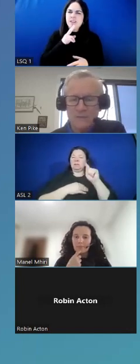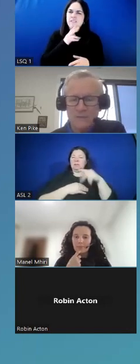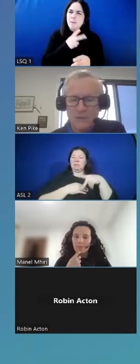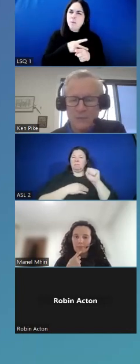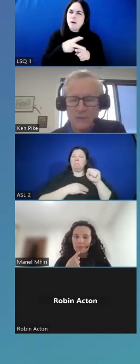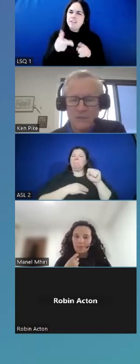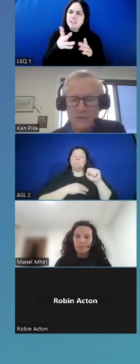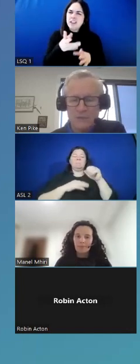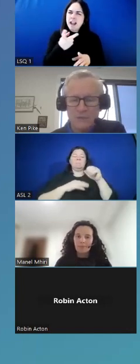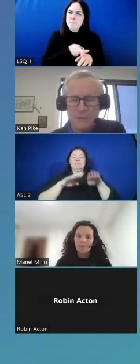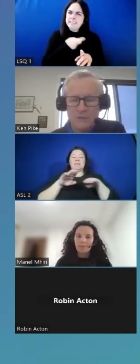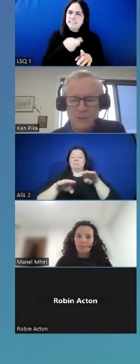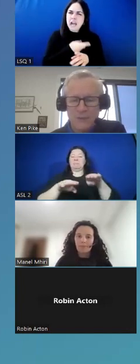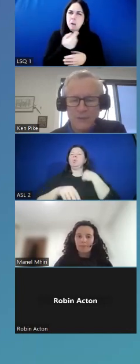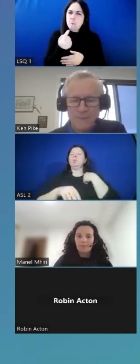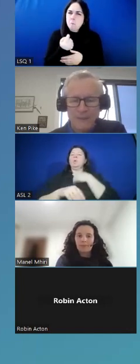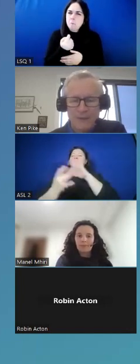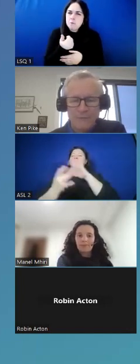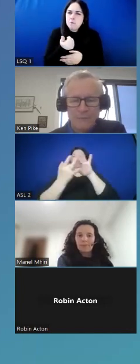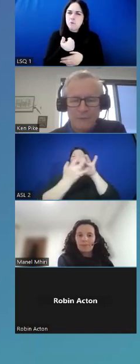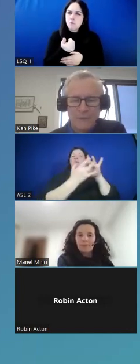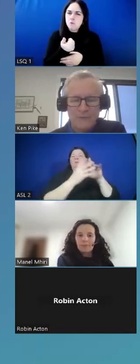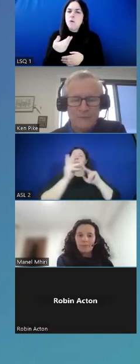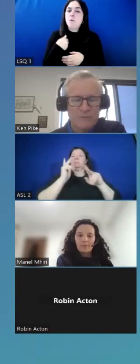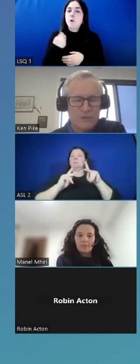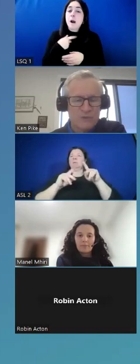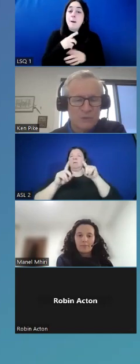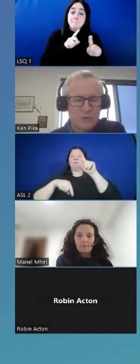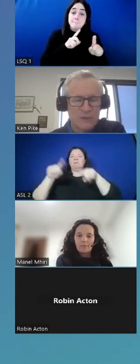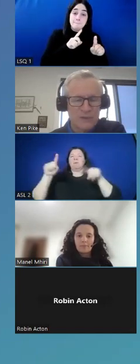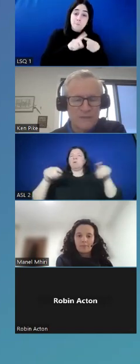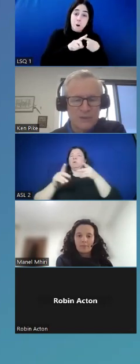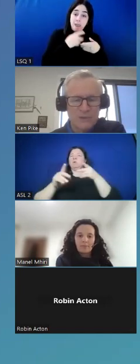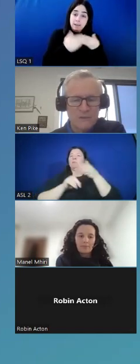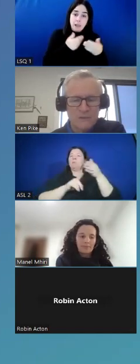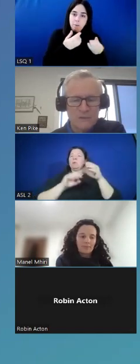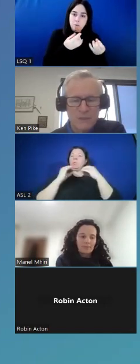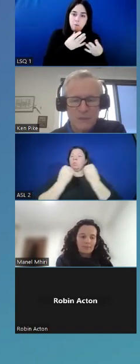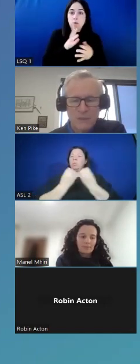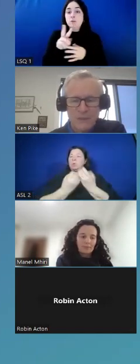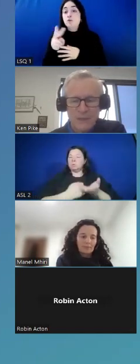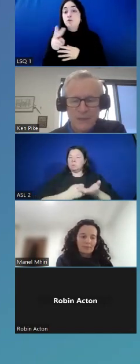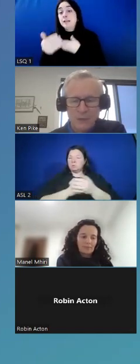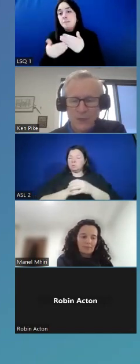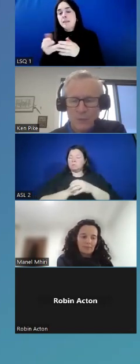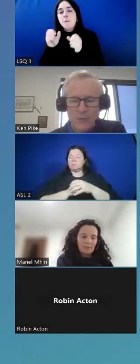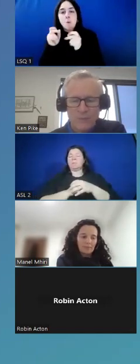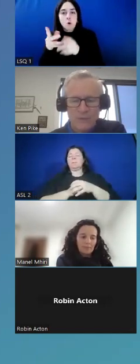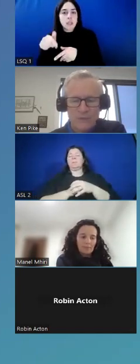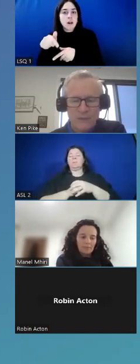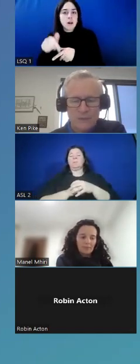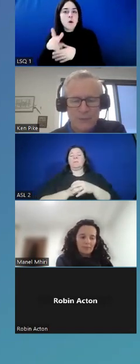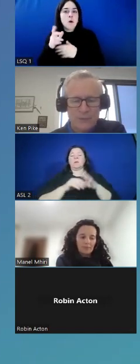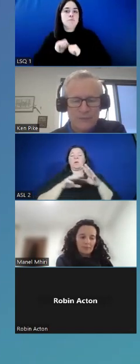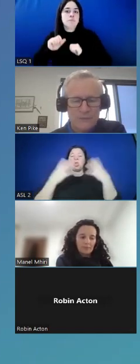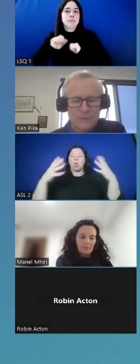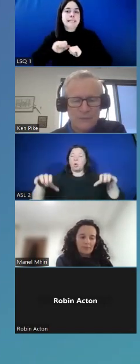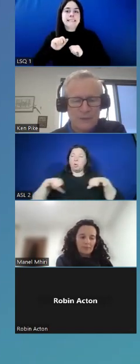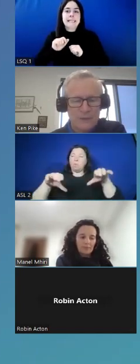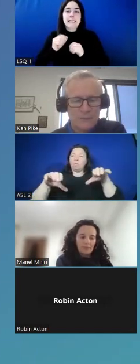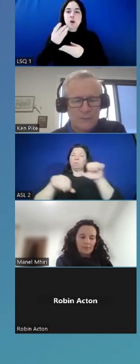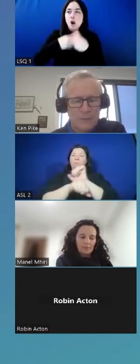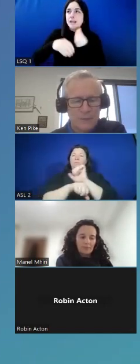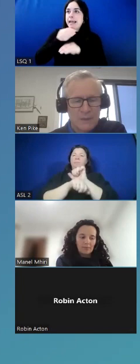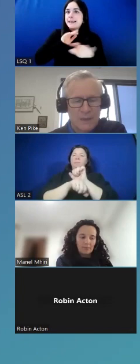we need to start reaching out to various professional organizations. A lot of work being done around